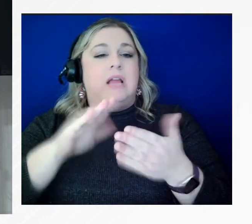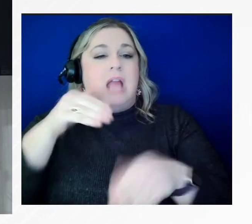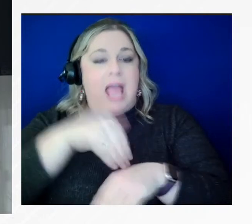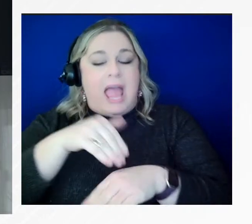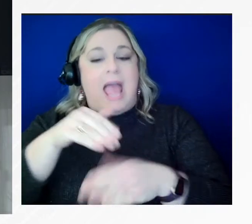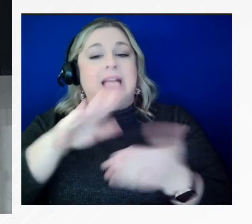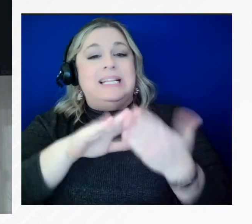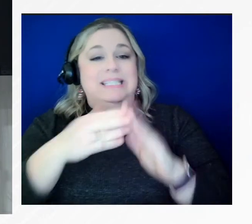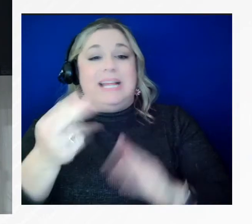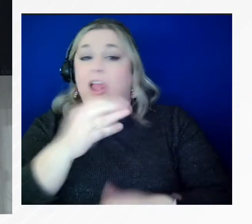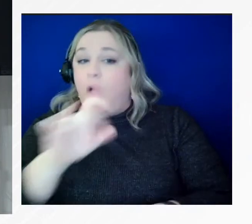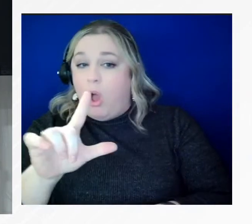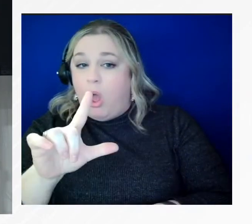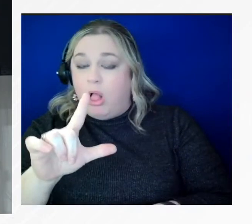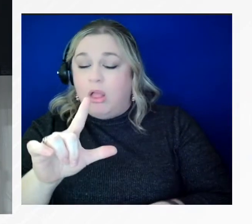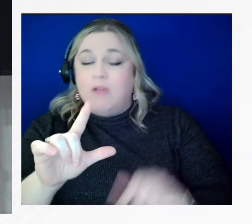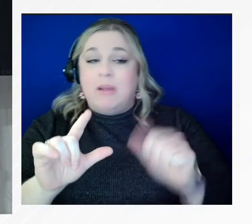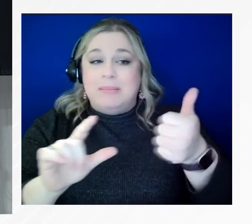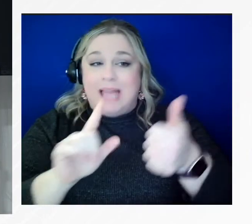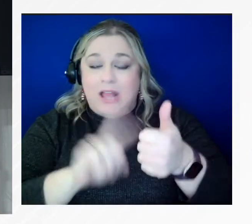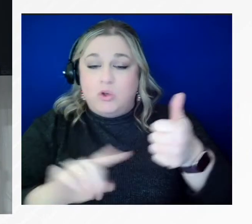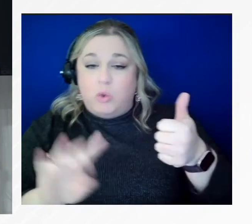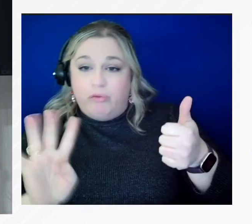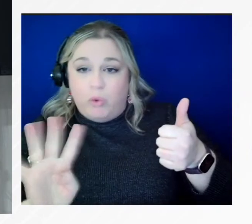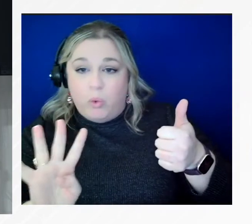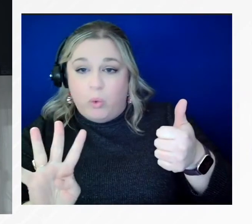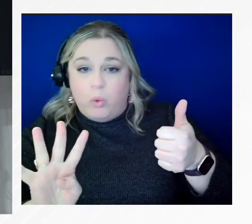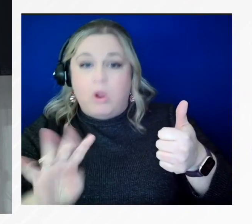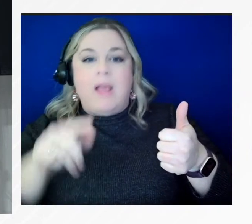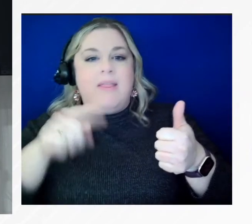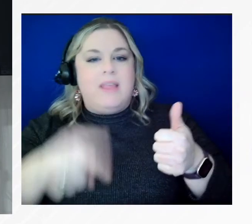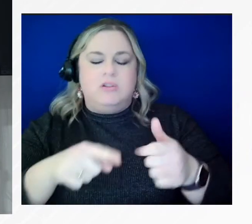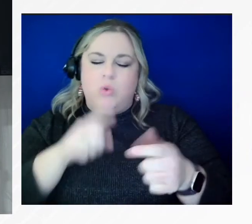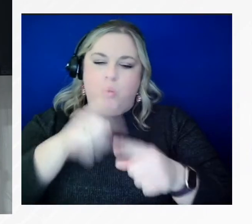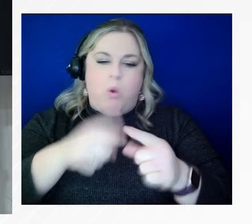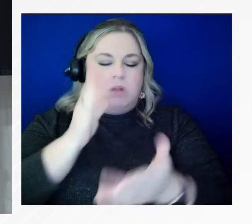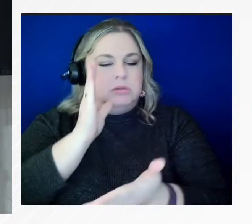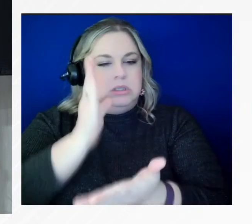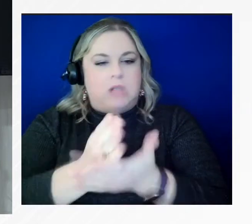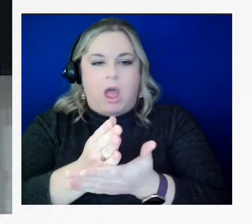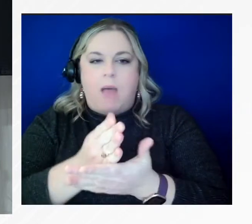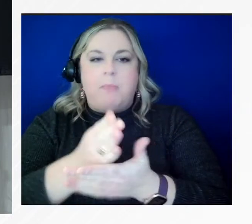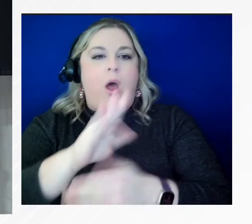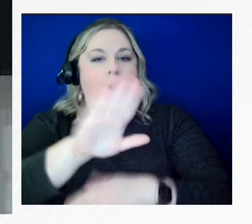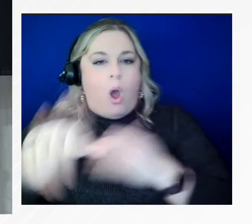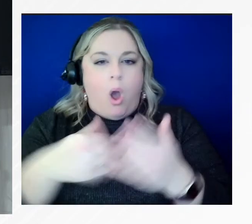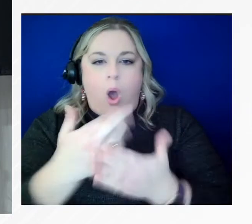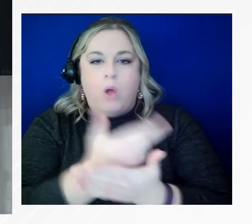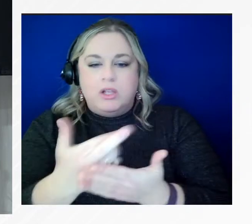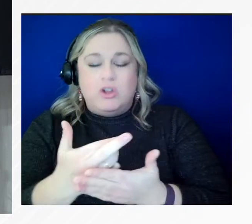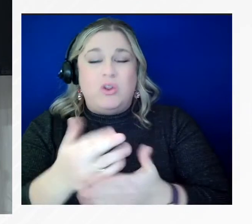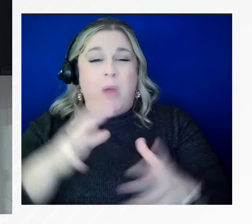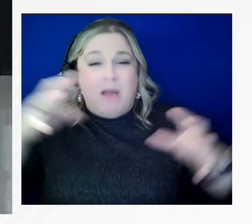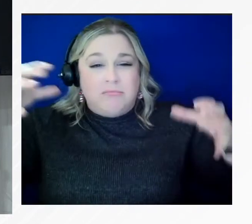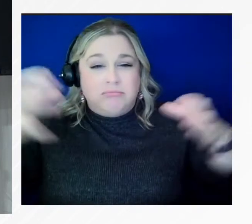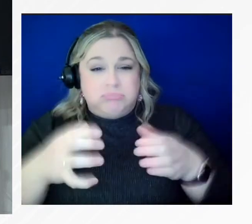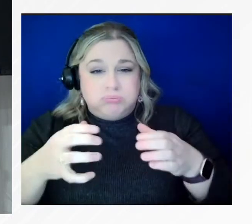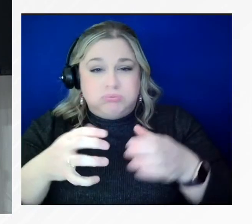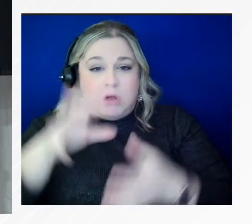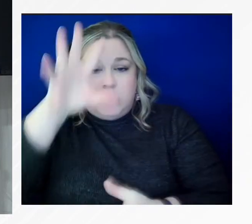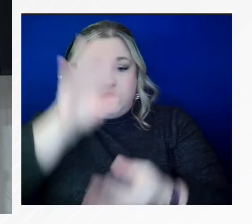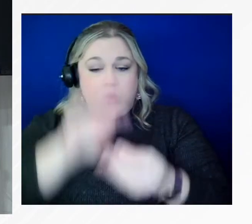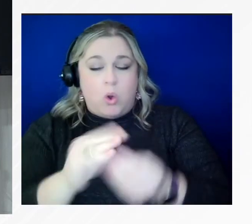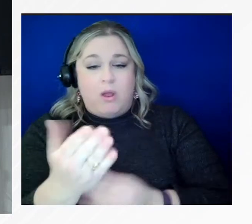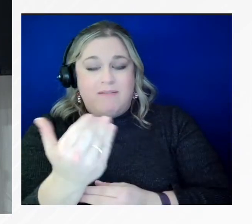a.m. to 4 p.m. This one-stop resource will bring together 15 agencies, including Los